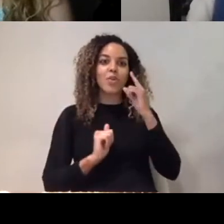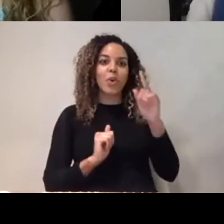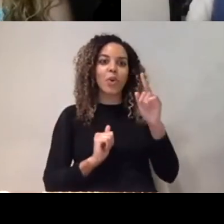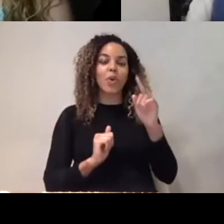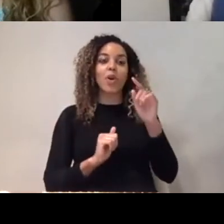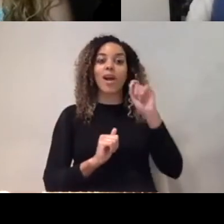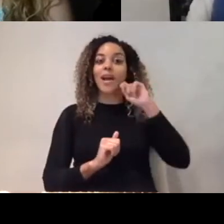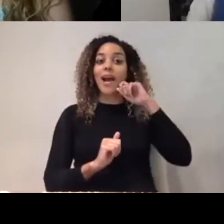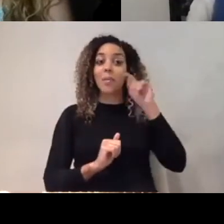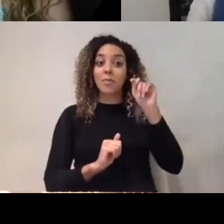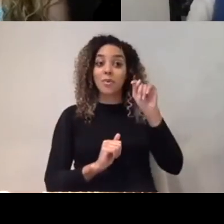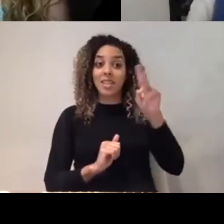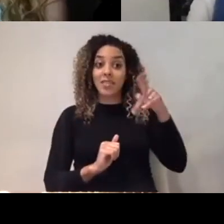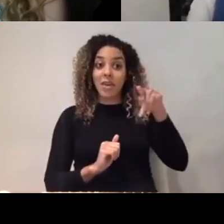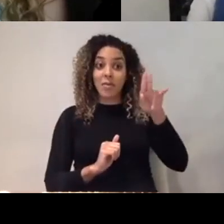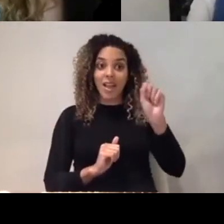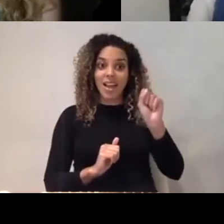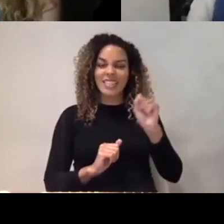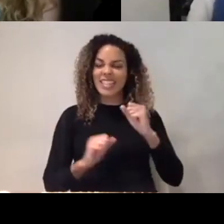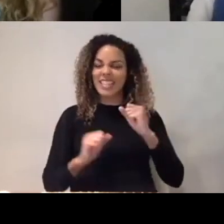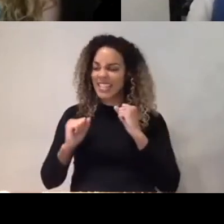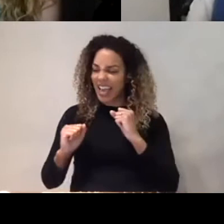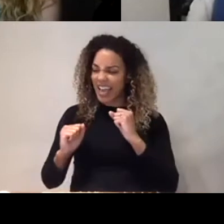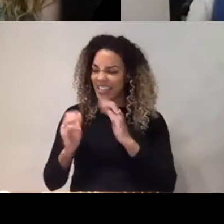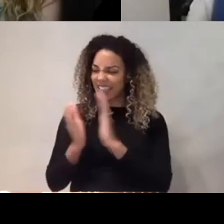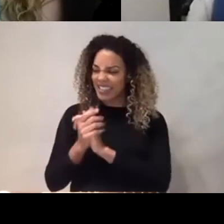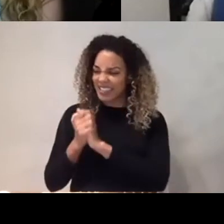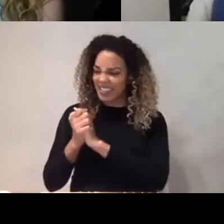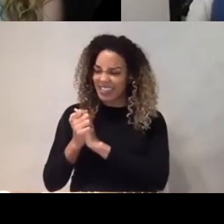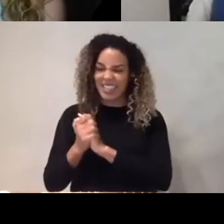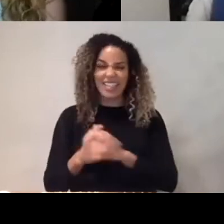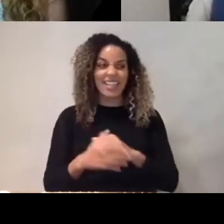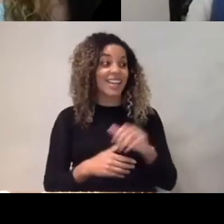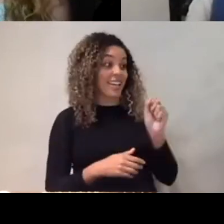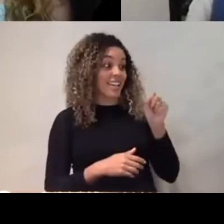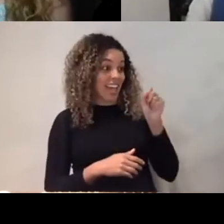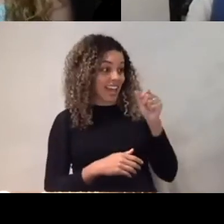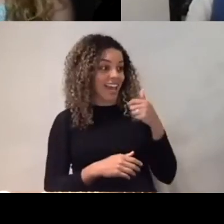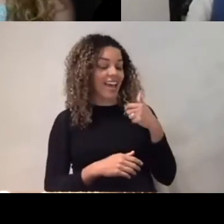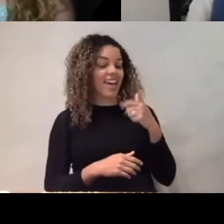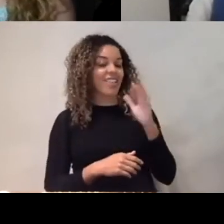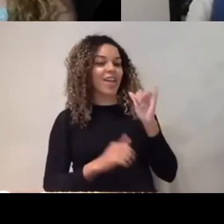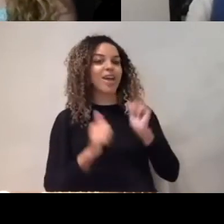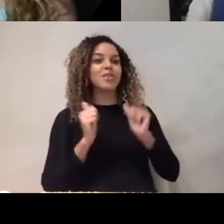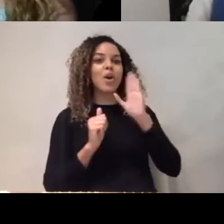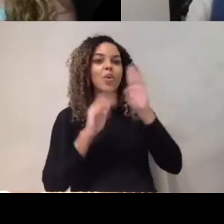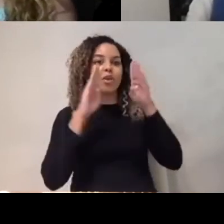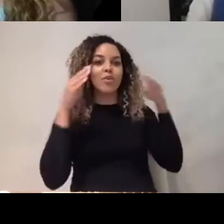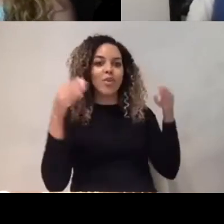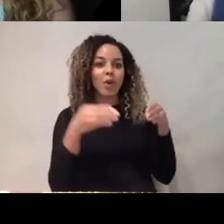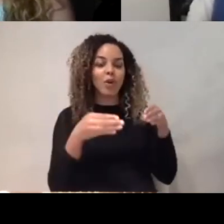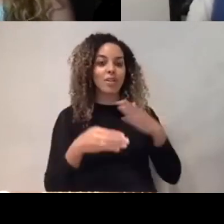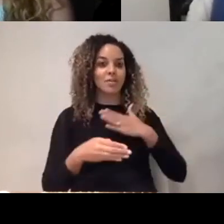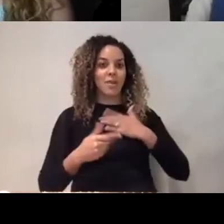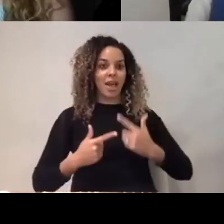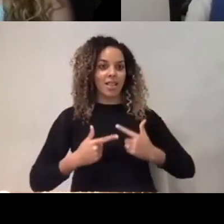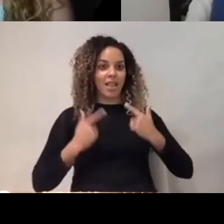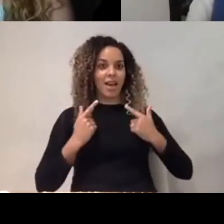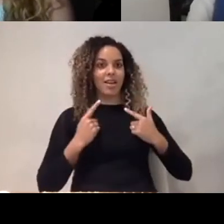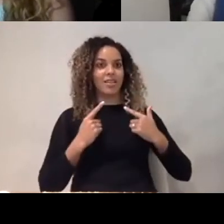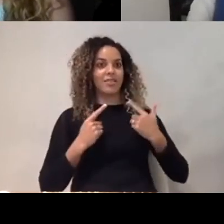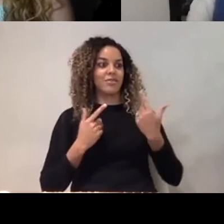TV Plus. Yes. That's focused around my life,